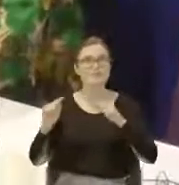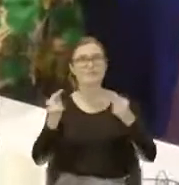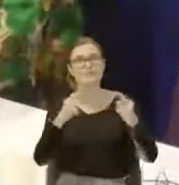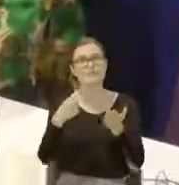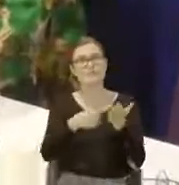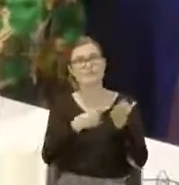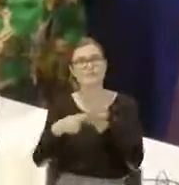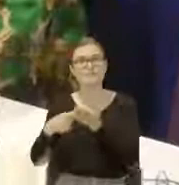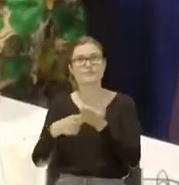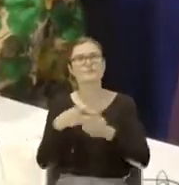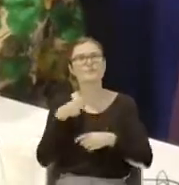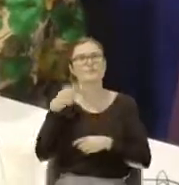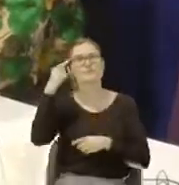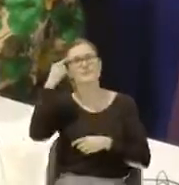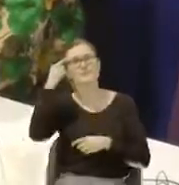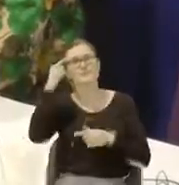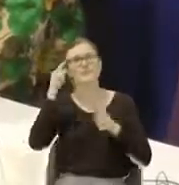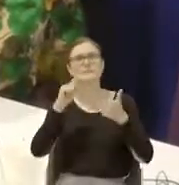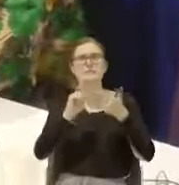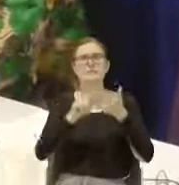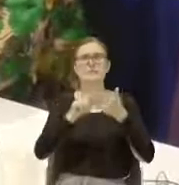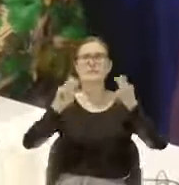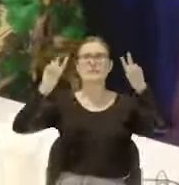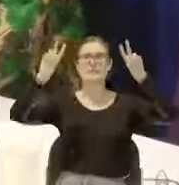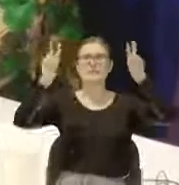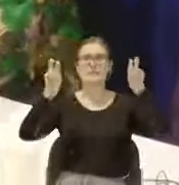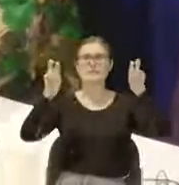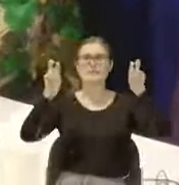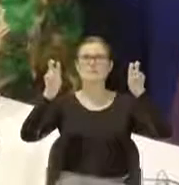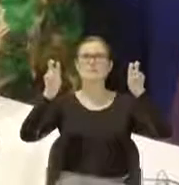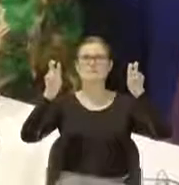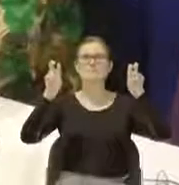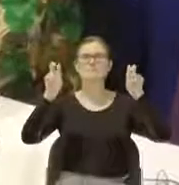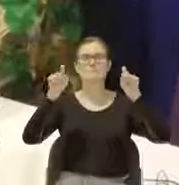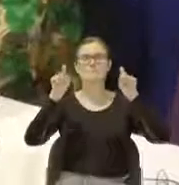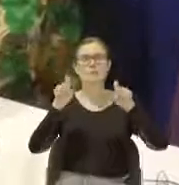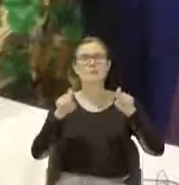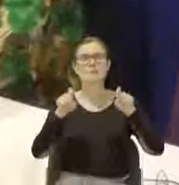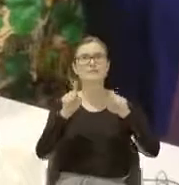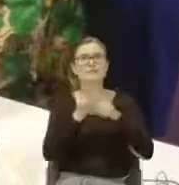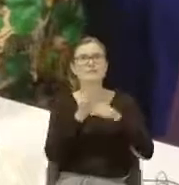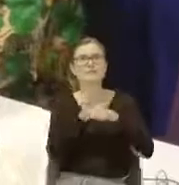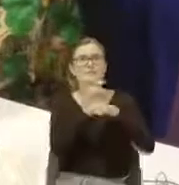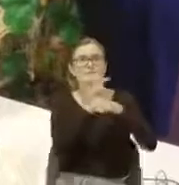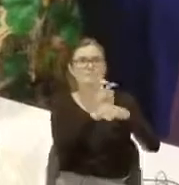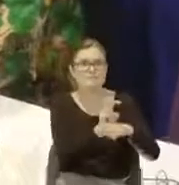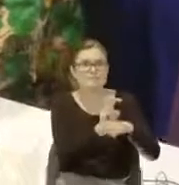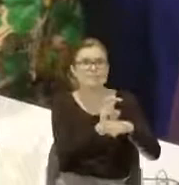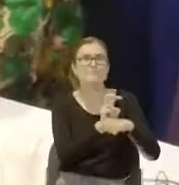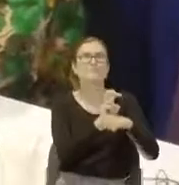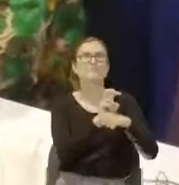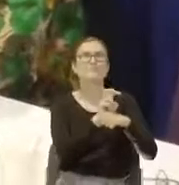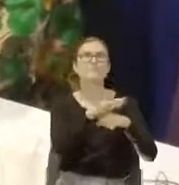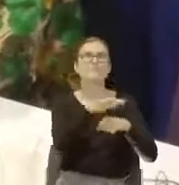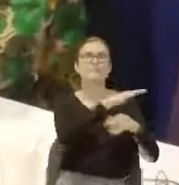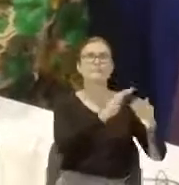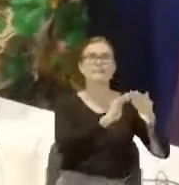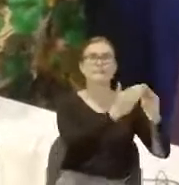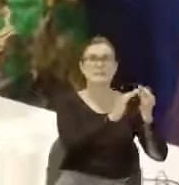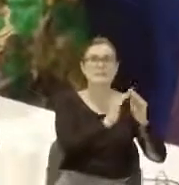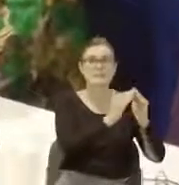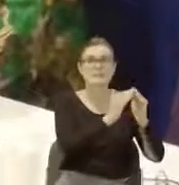roundtable are caring cities and empowered cities. We talked about both these themes today, but we'll have a